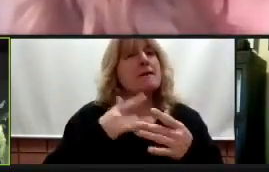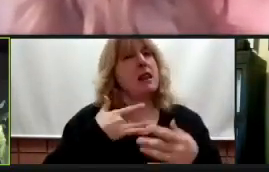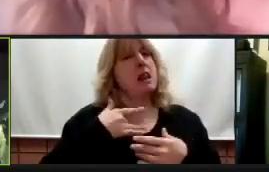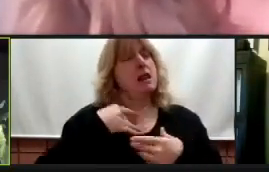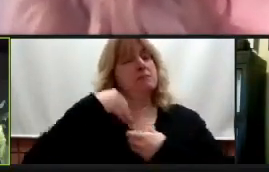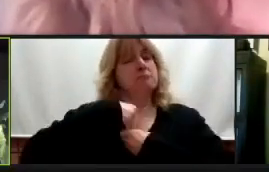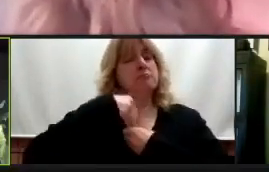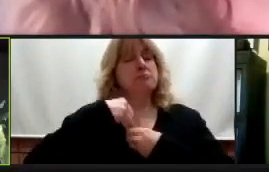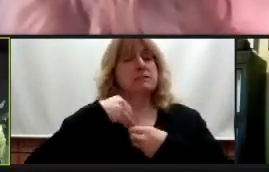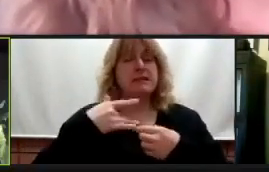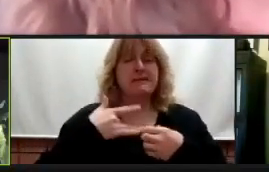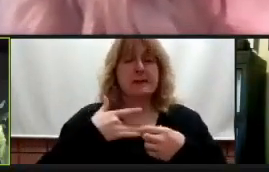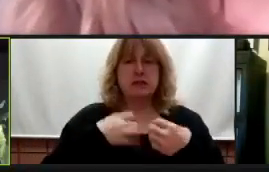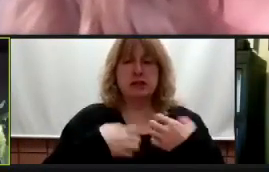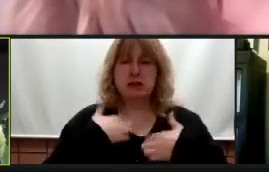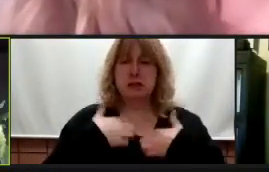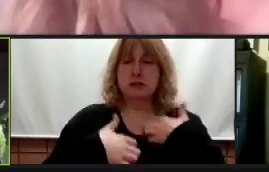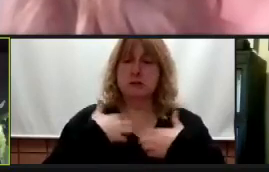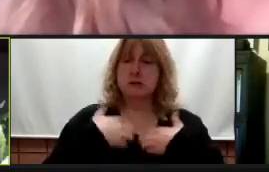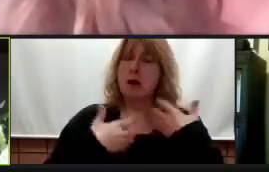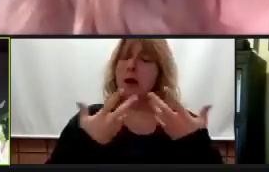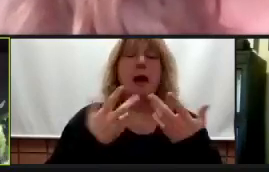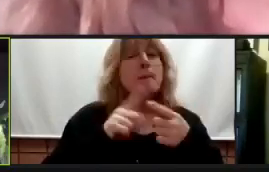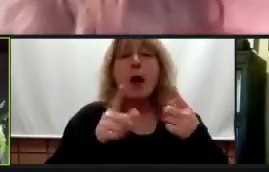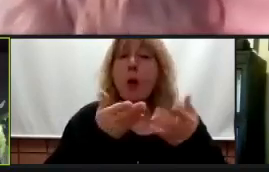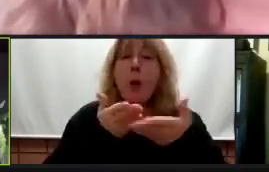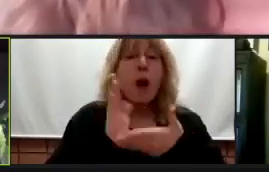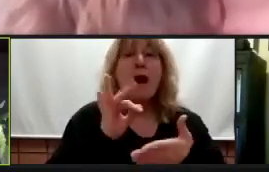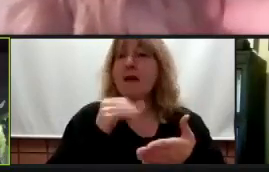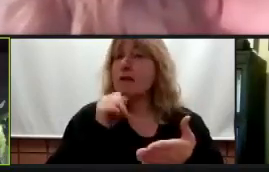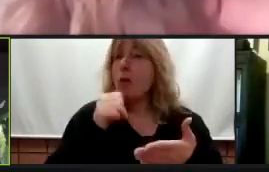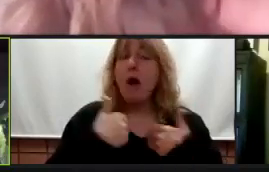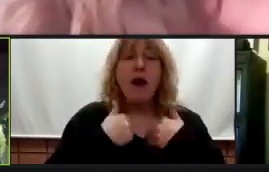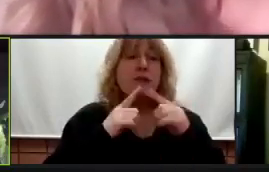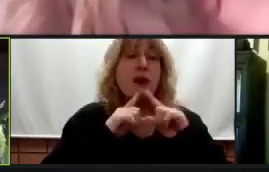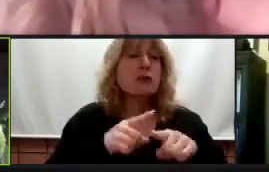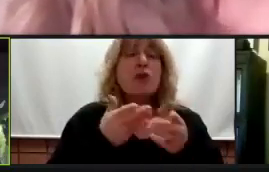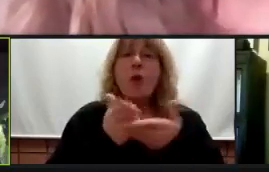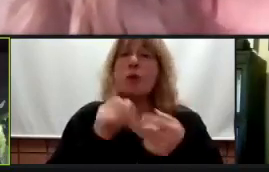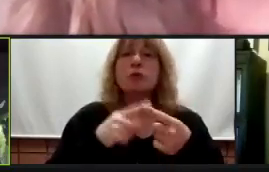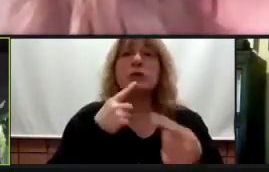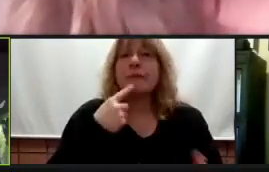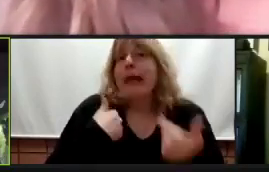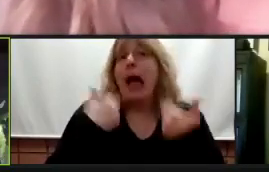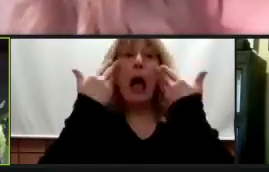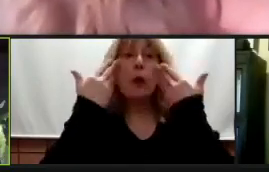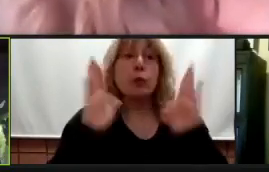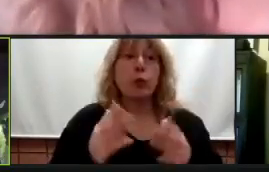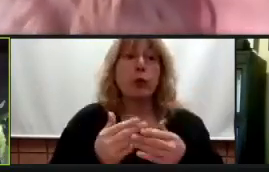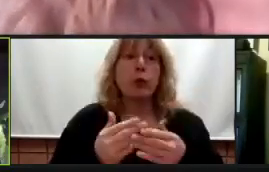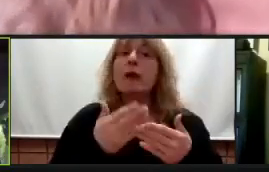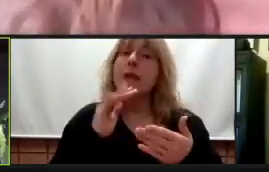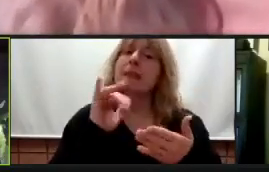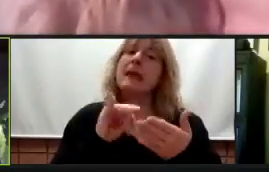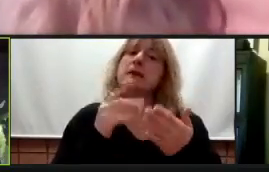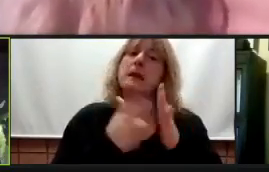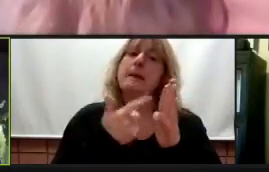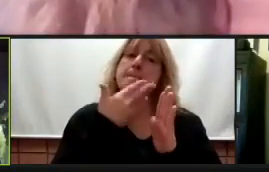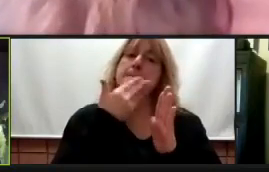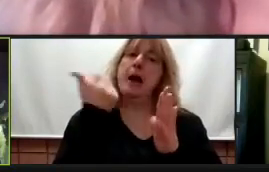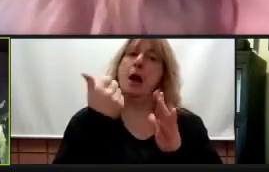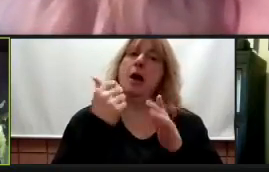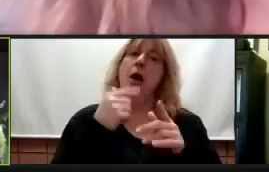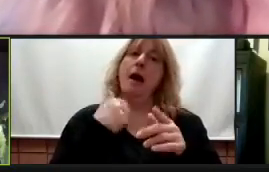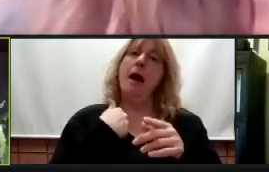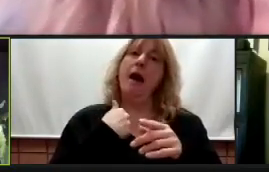conversations and being okay that you won't have the answers. It's okay to say, I don't know. Sometimes that's better than shying away from the conversation.